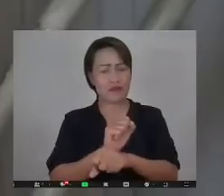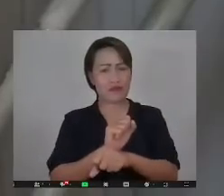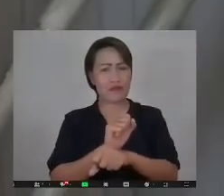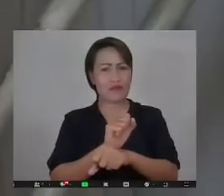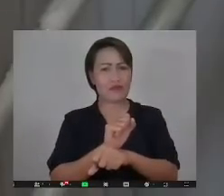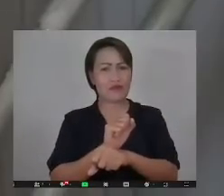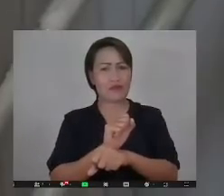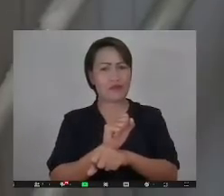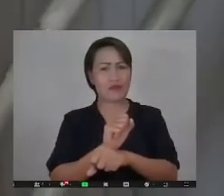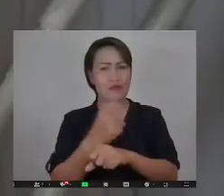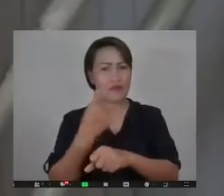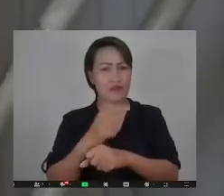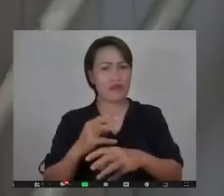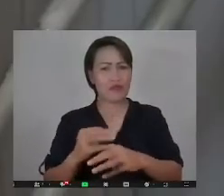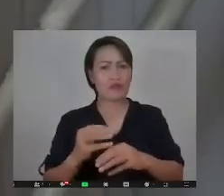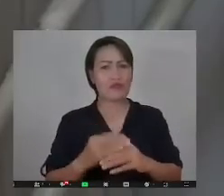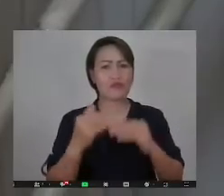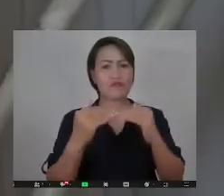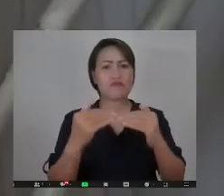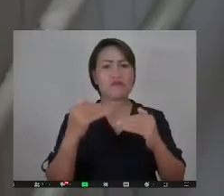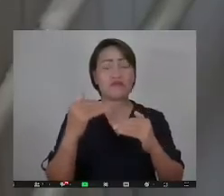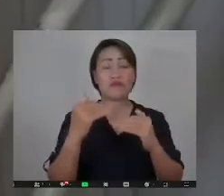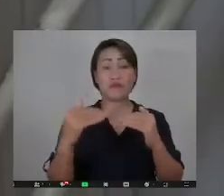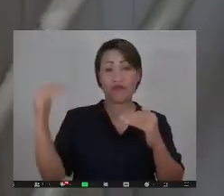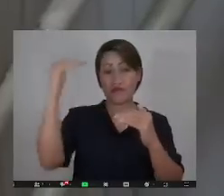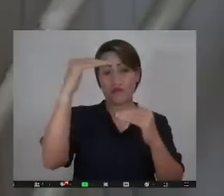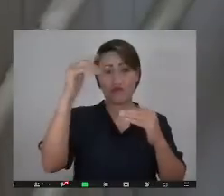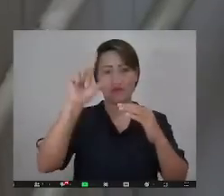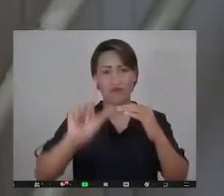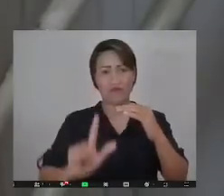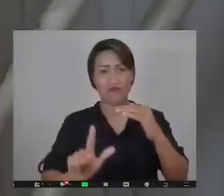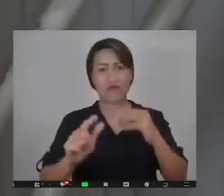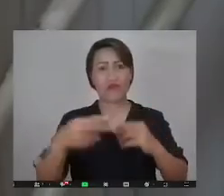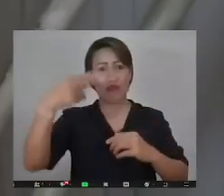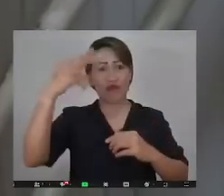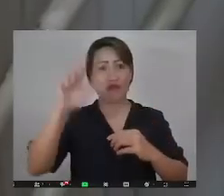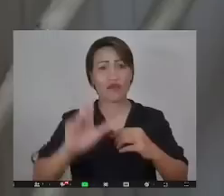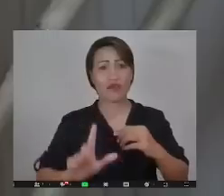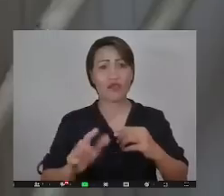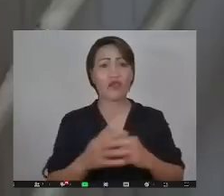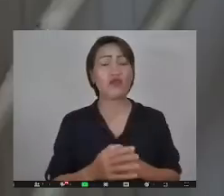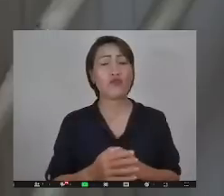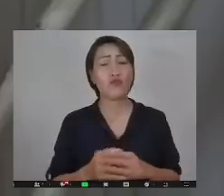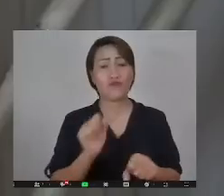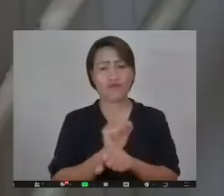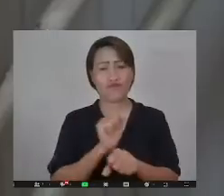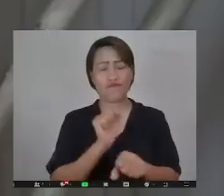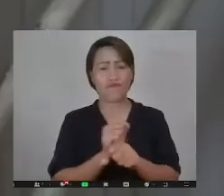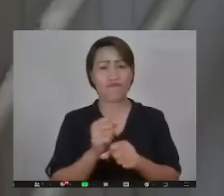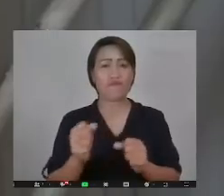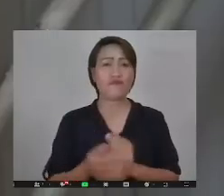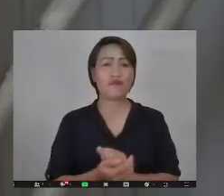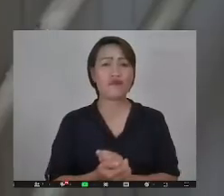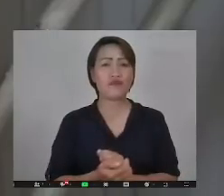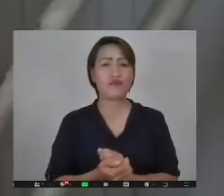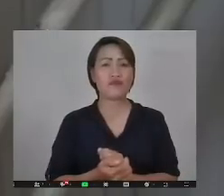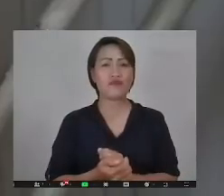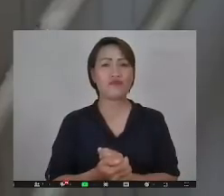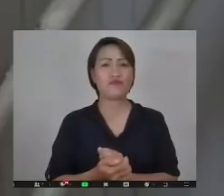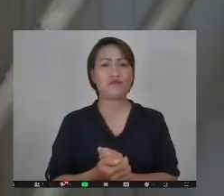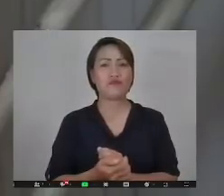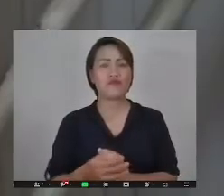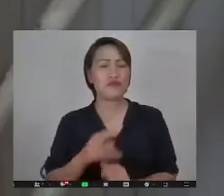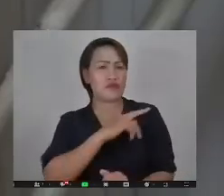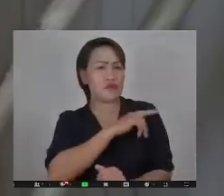and low-skilled jobs, unemployment, and underemployment. The nature of work is shifting